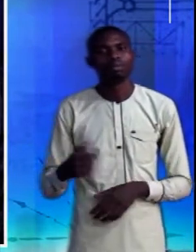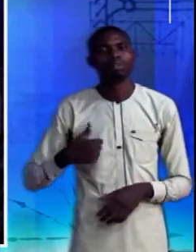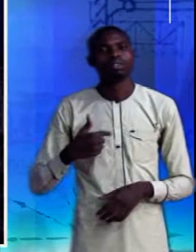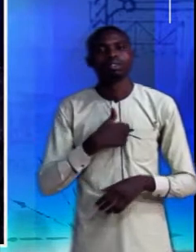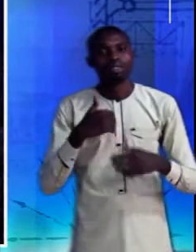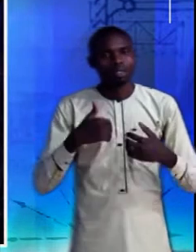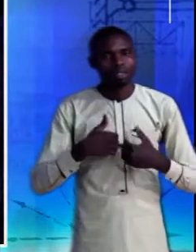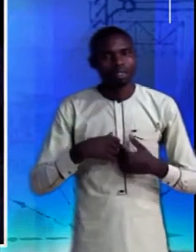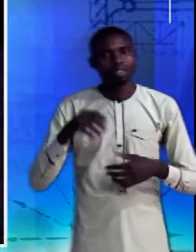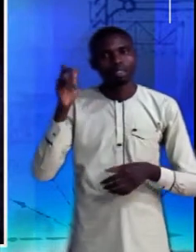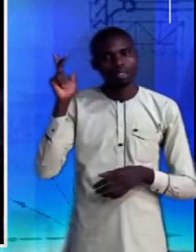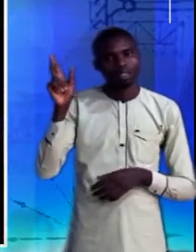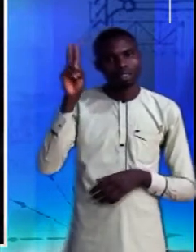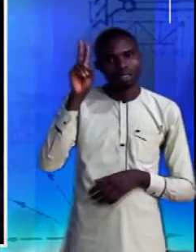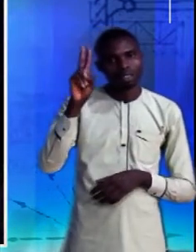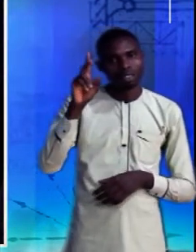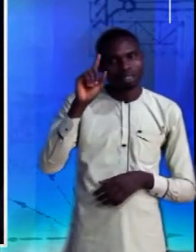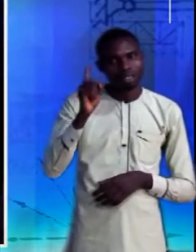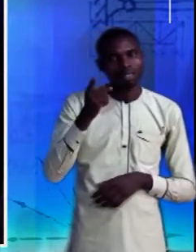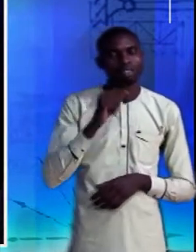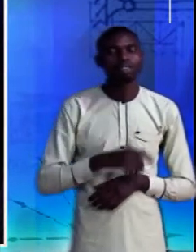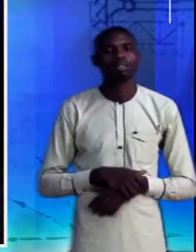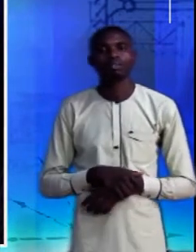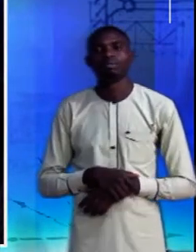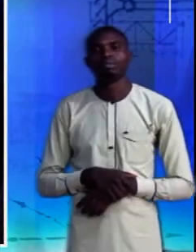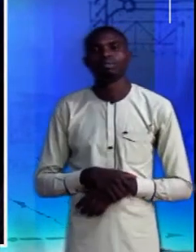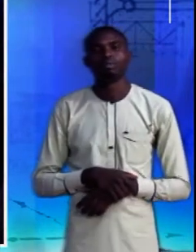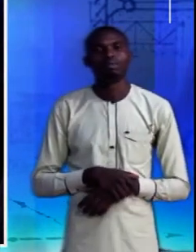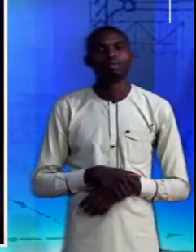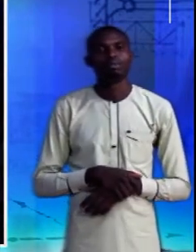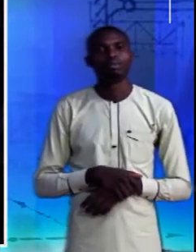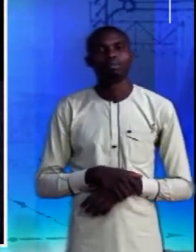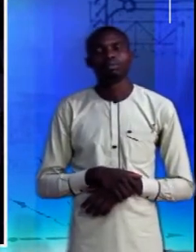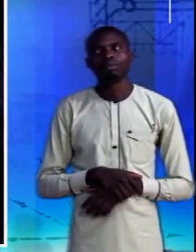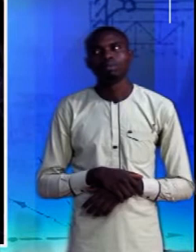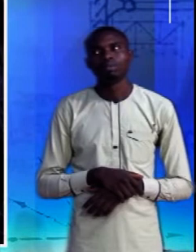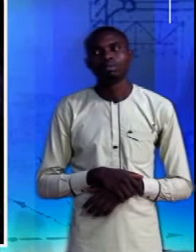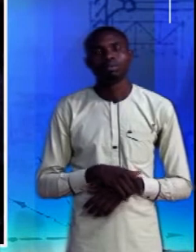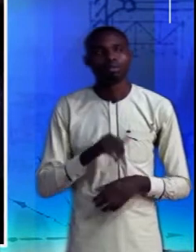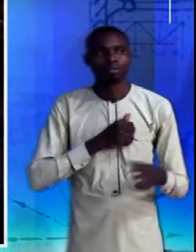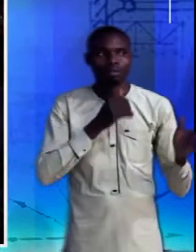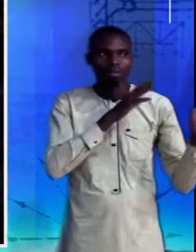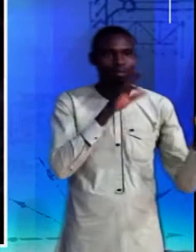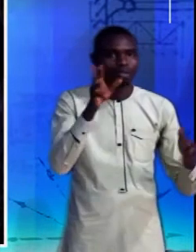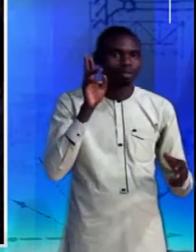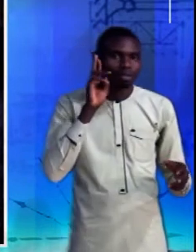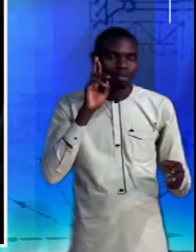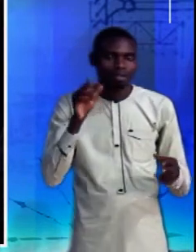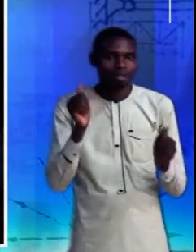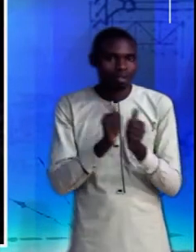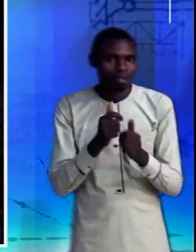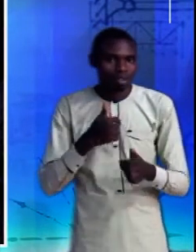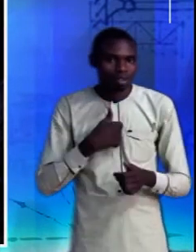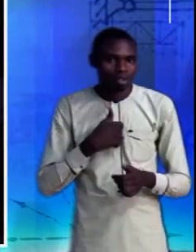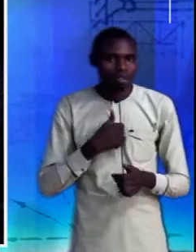What is the value of our minute given in the question? Is 52 minutes. Then, as we all know that 60 seconds